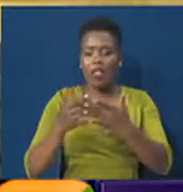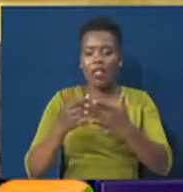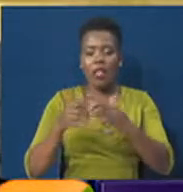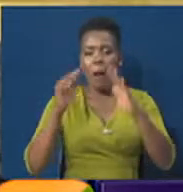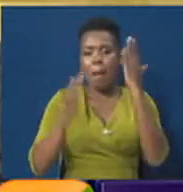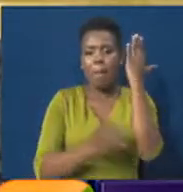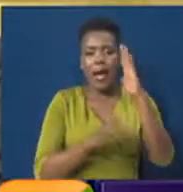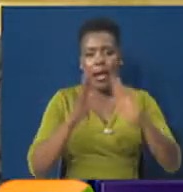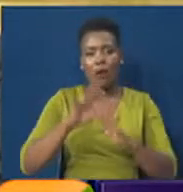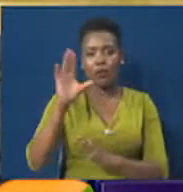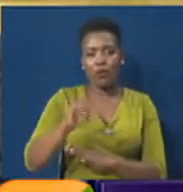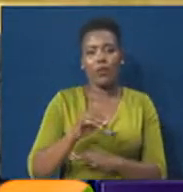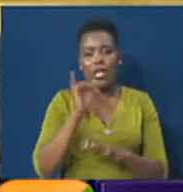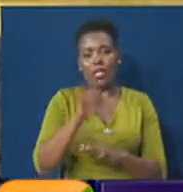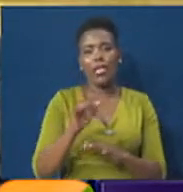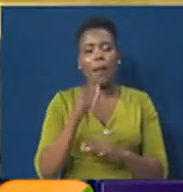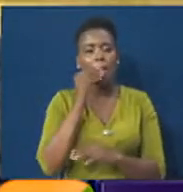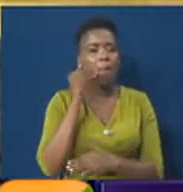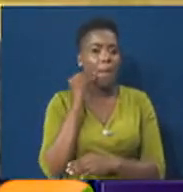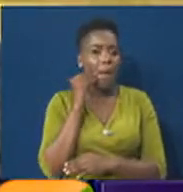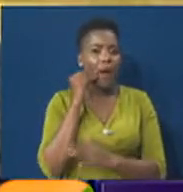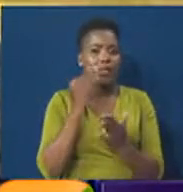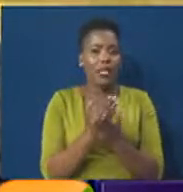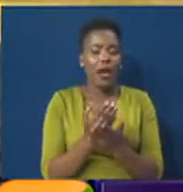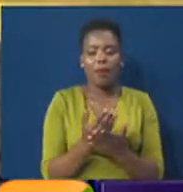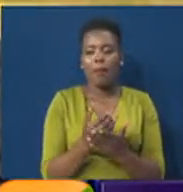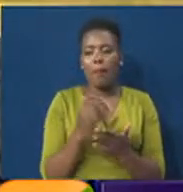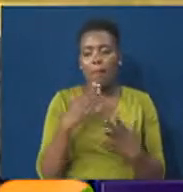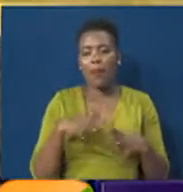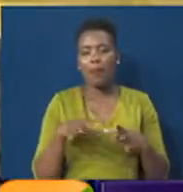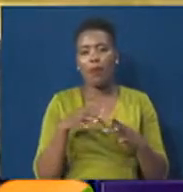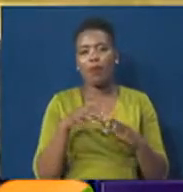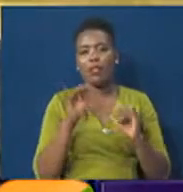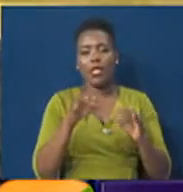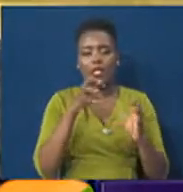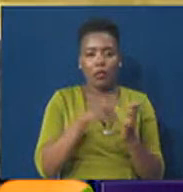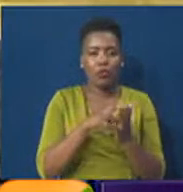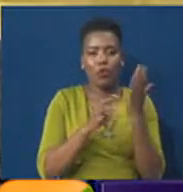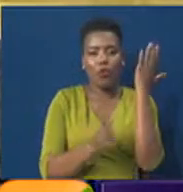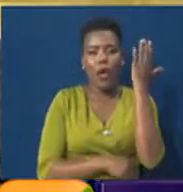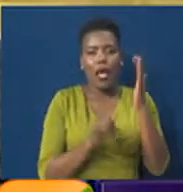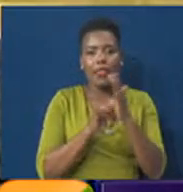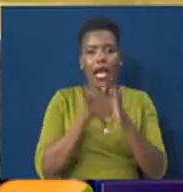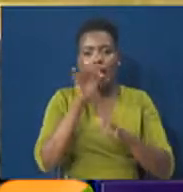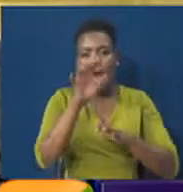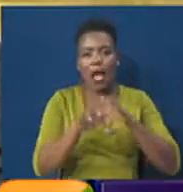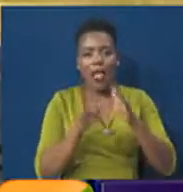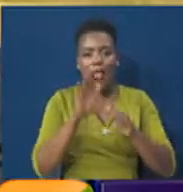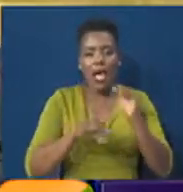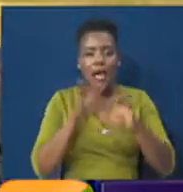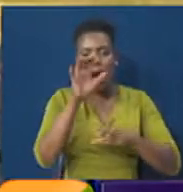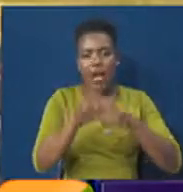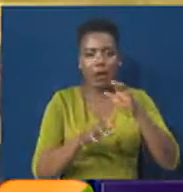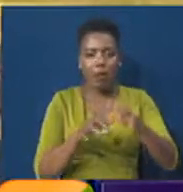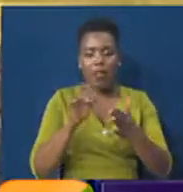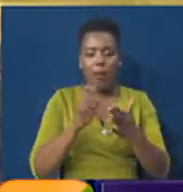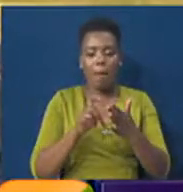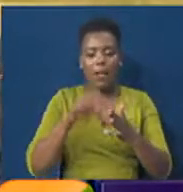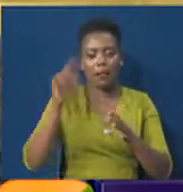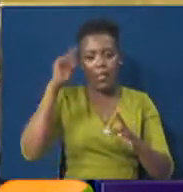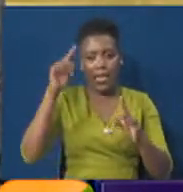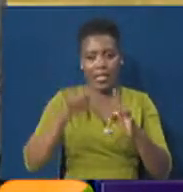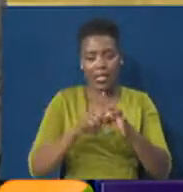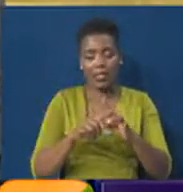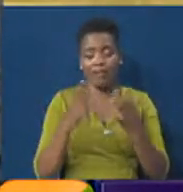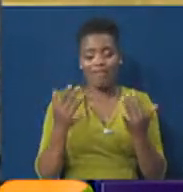people living in situations worse than animals in this country that, you know, should actually be targeted. And secondly, what we are